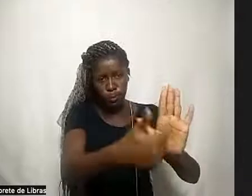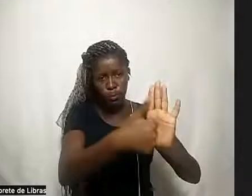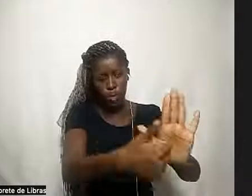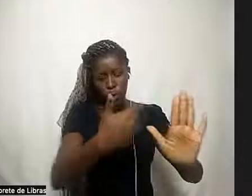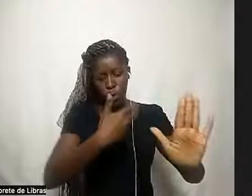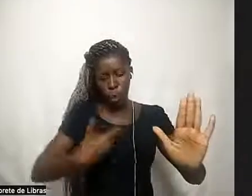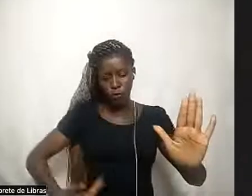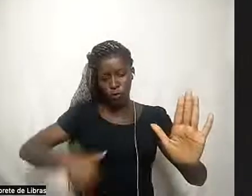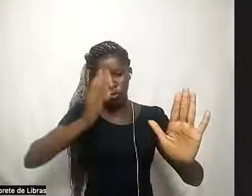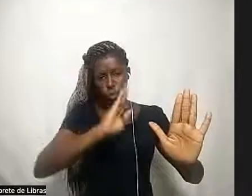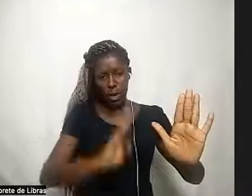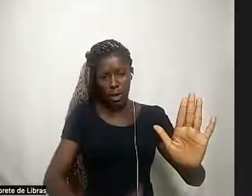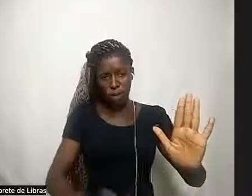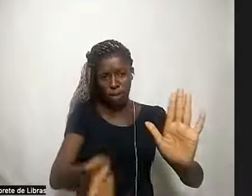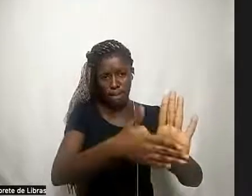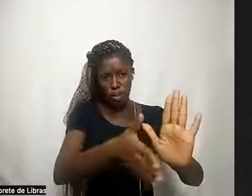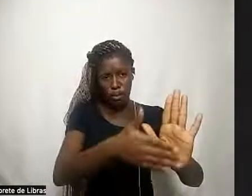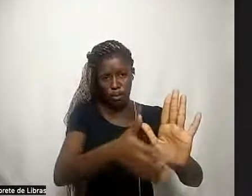legislation over